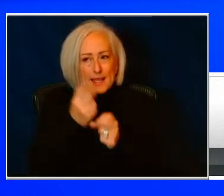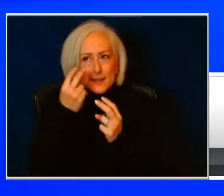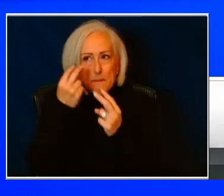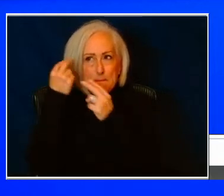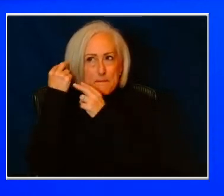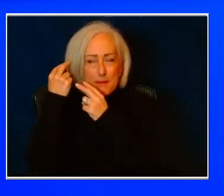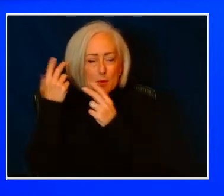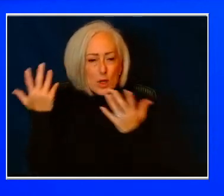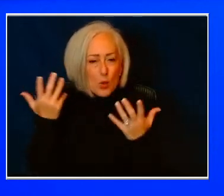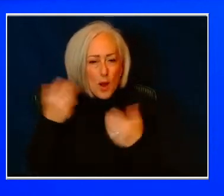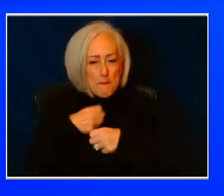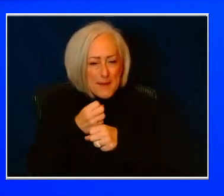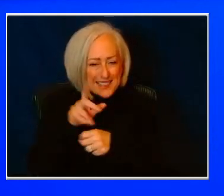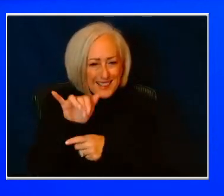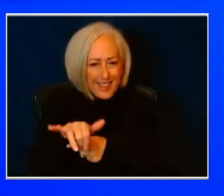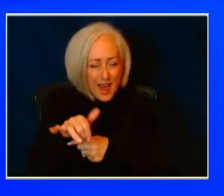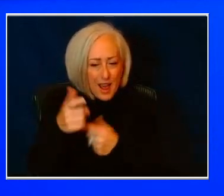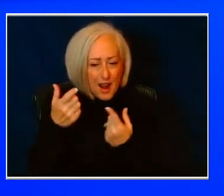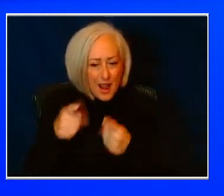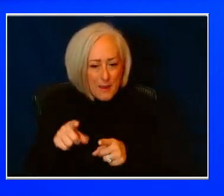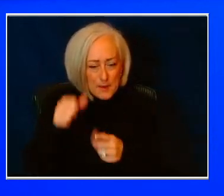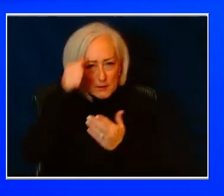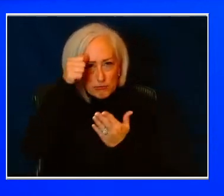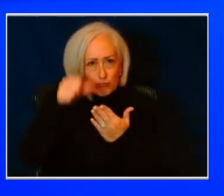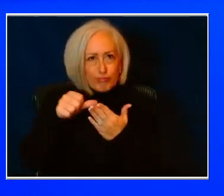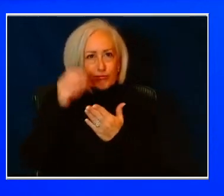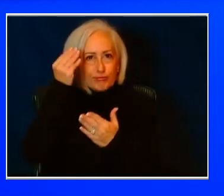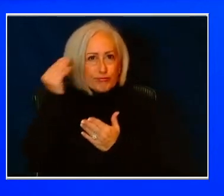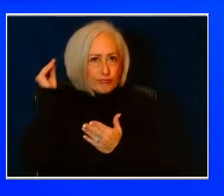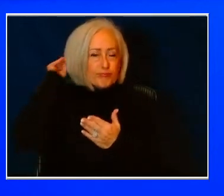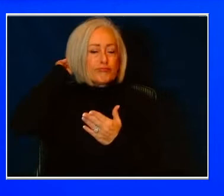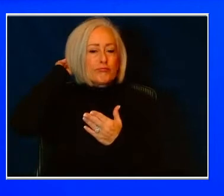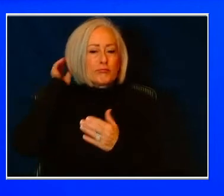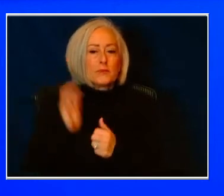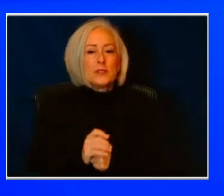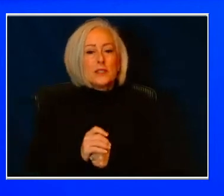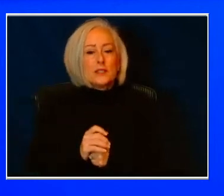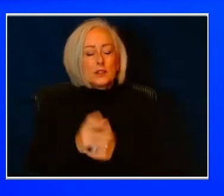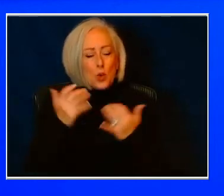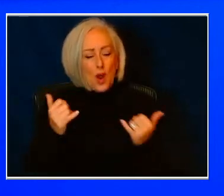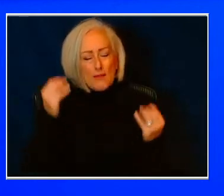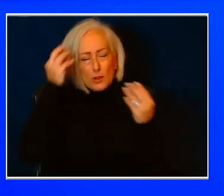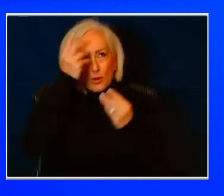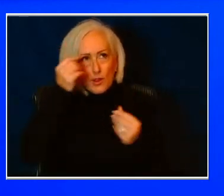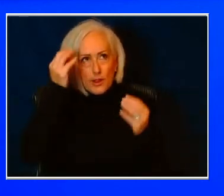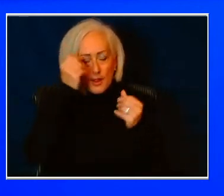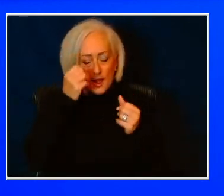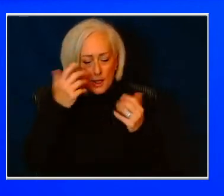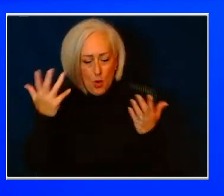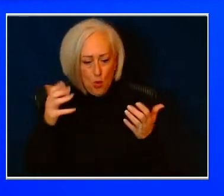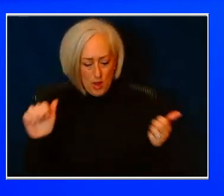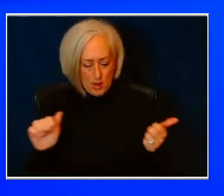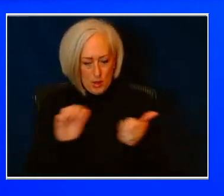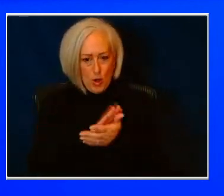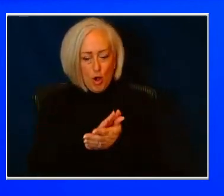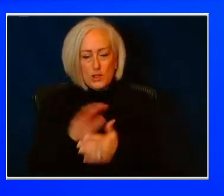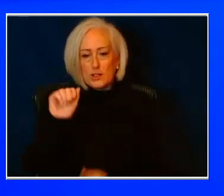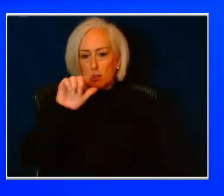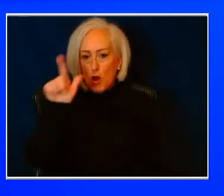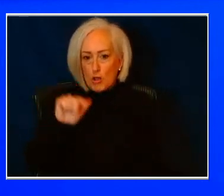discovered something that actually forcing us to rethink about the diseases, what causes Alzheimer's disease and other